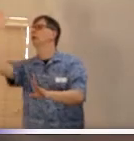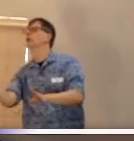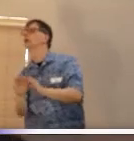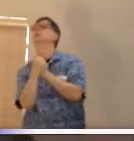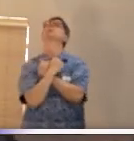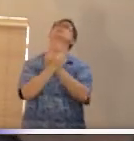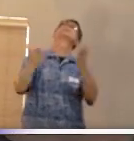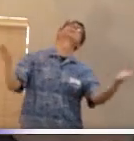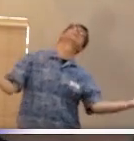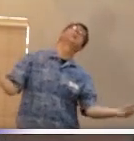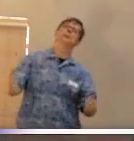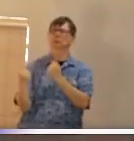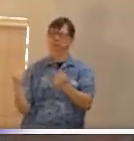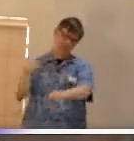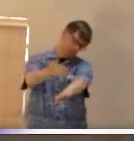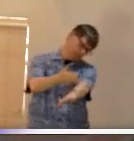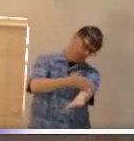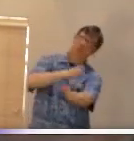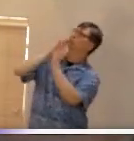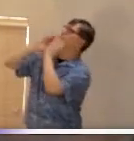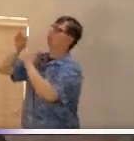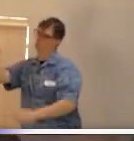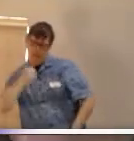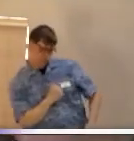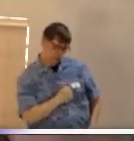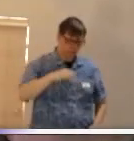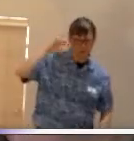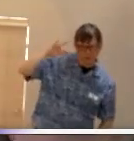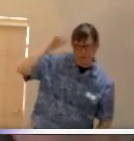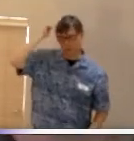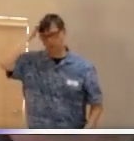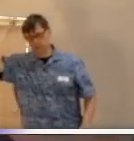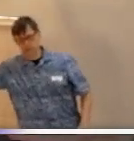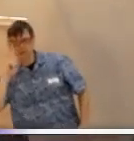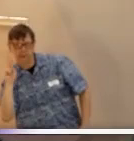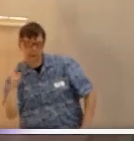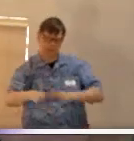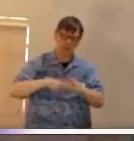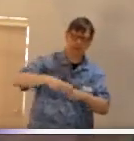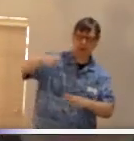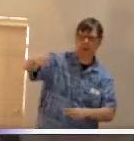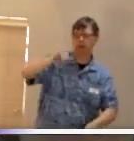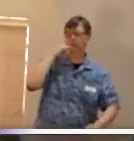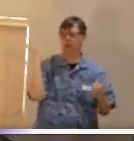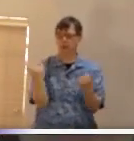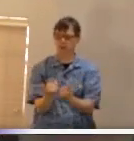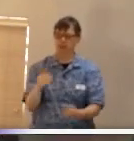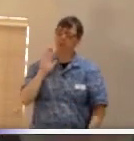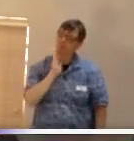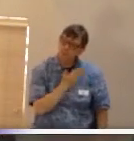liberation. So those energy patterns that you call yourself, little mind, personality, can indeed can